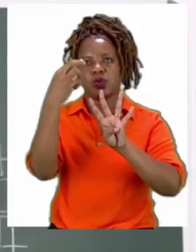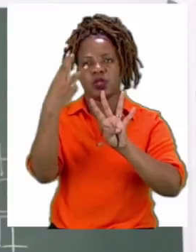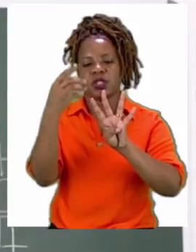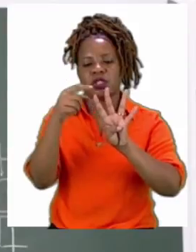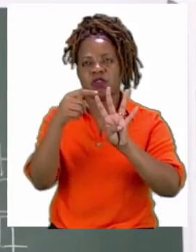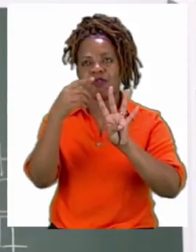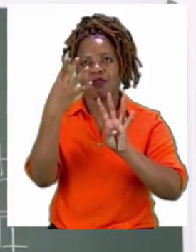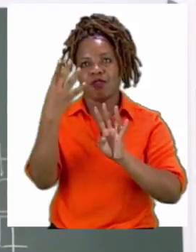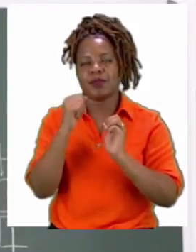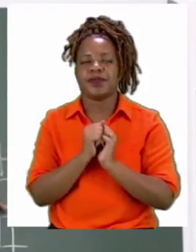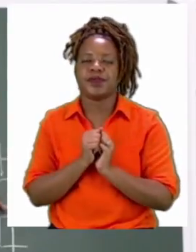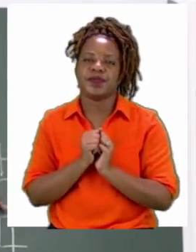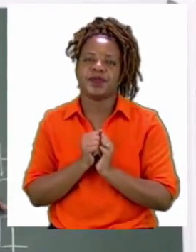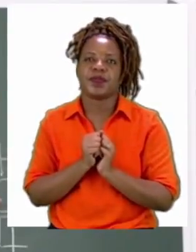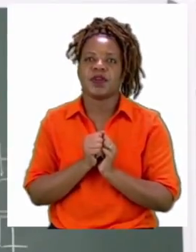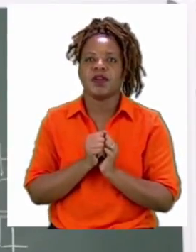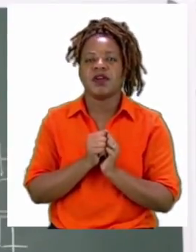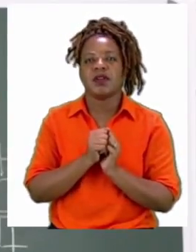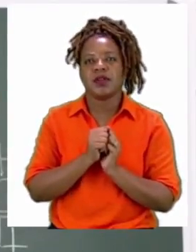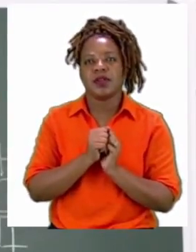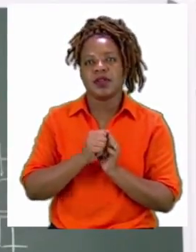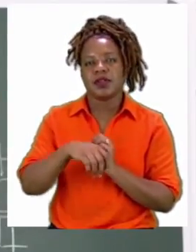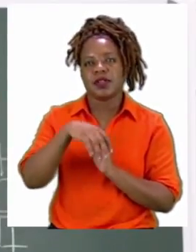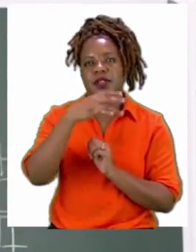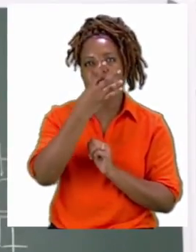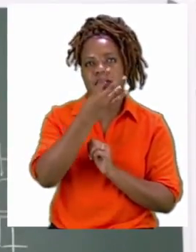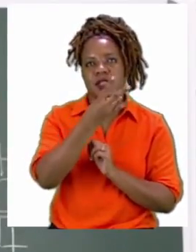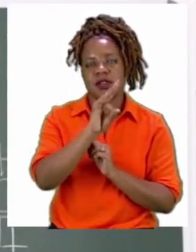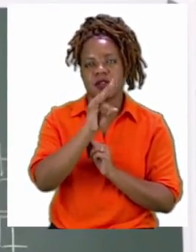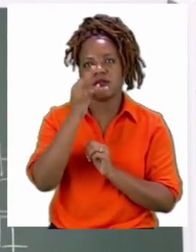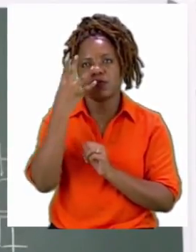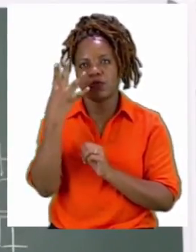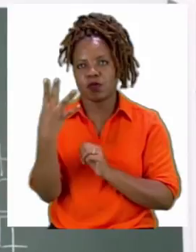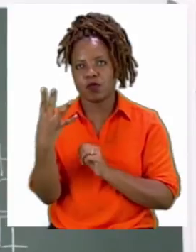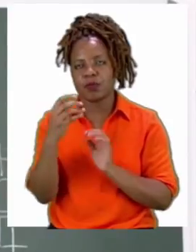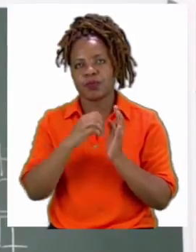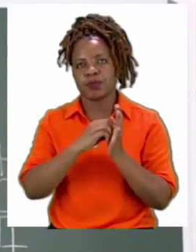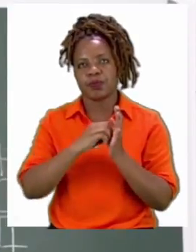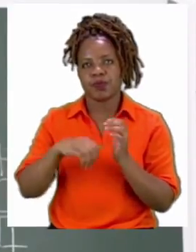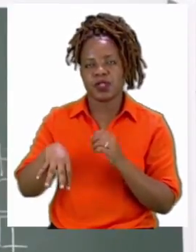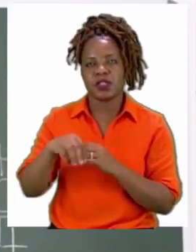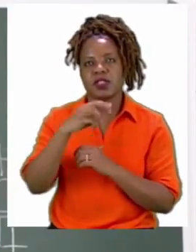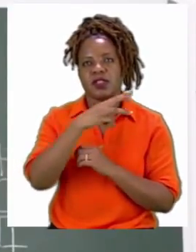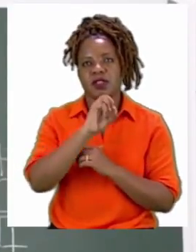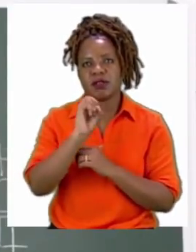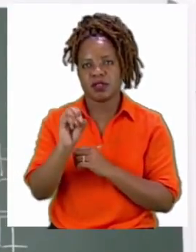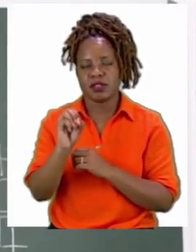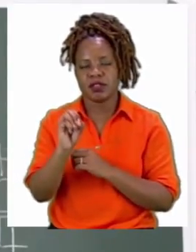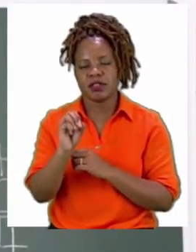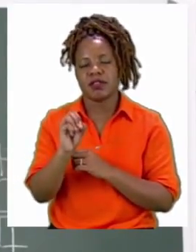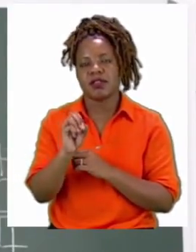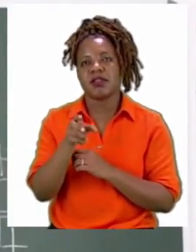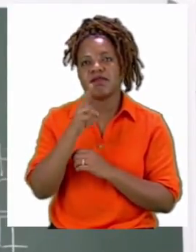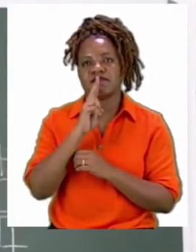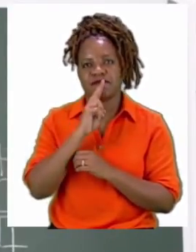74 minus 30 equals 44. I'm going to leave you to do the rest